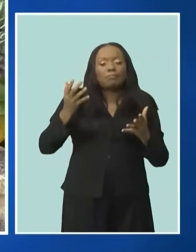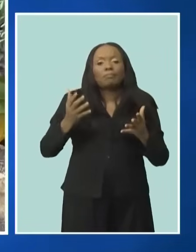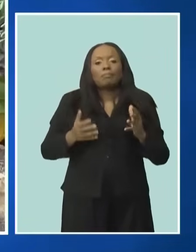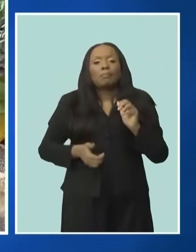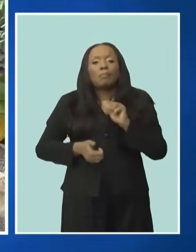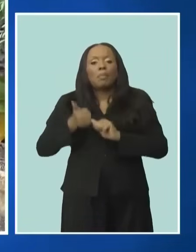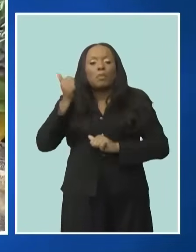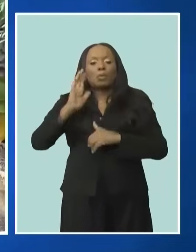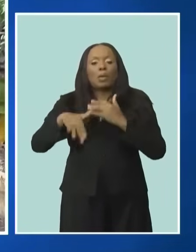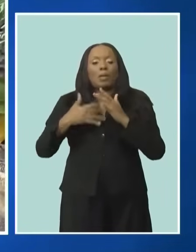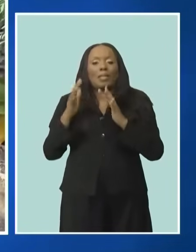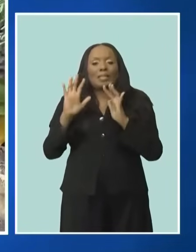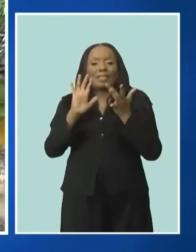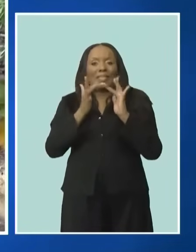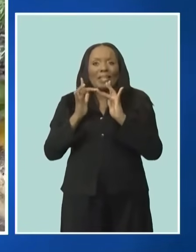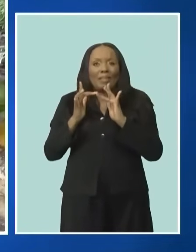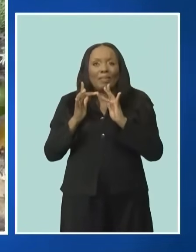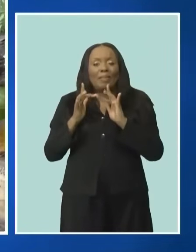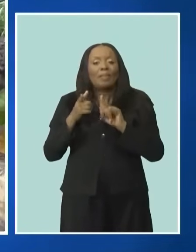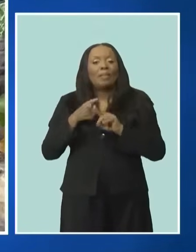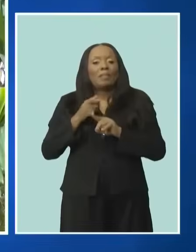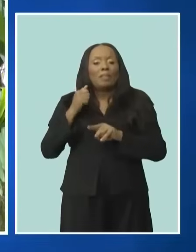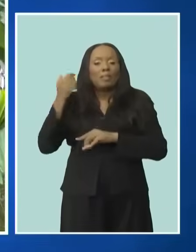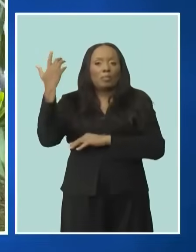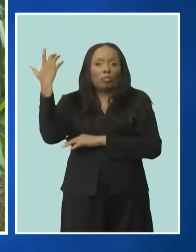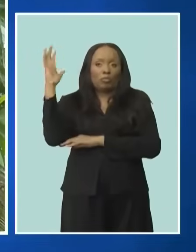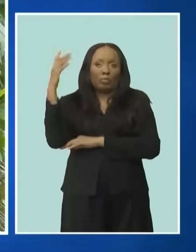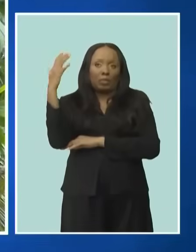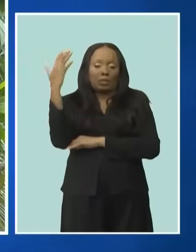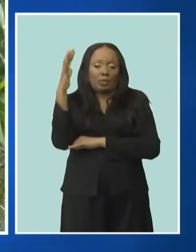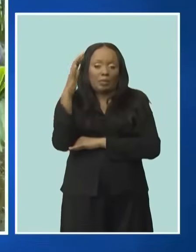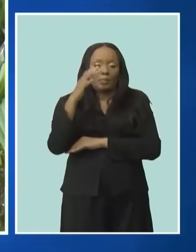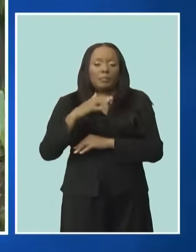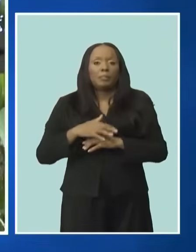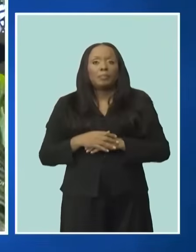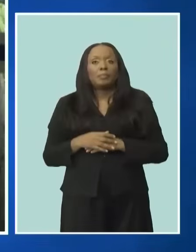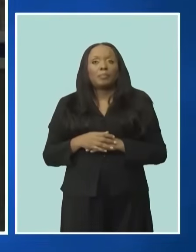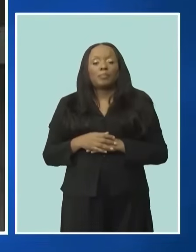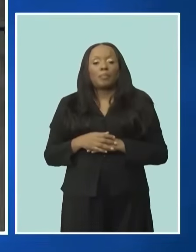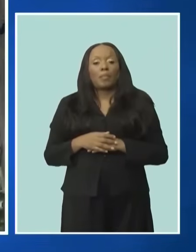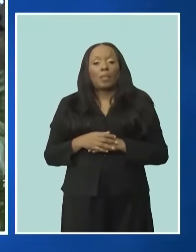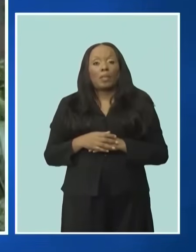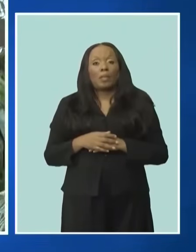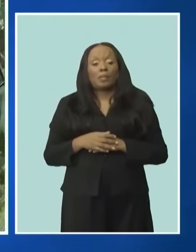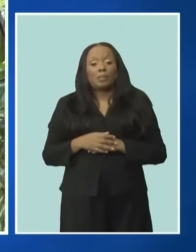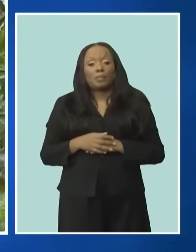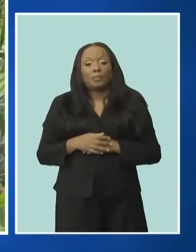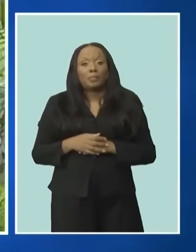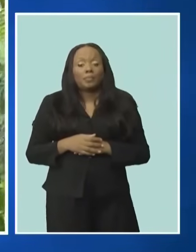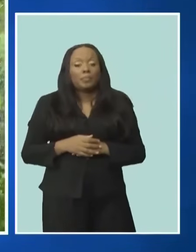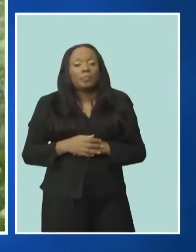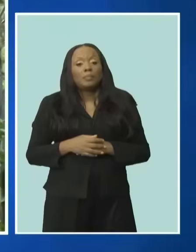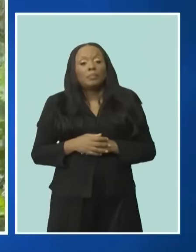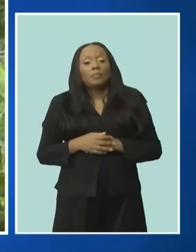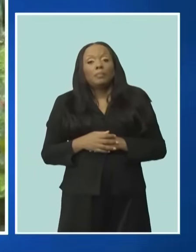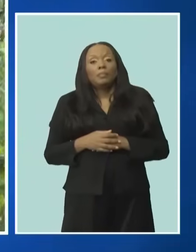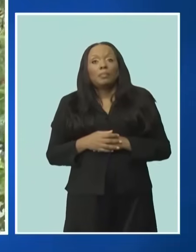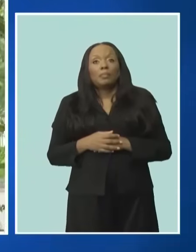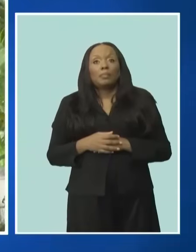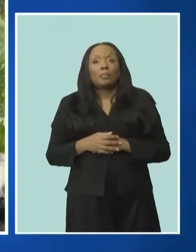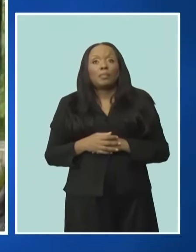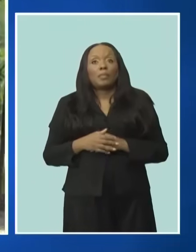the network's impact is from trees. They are urging the public to deal with trees near to and surrounding